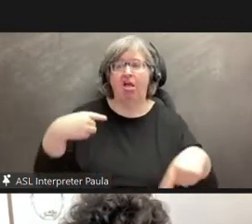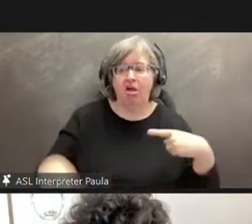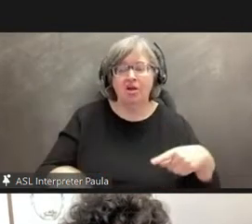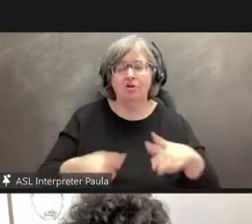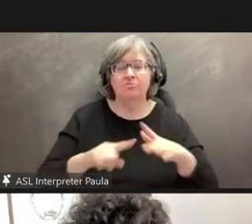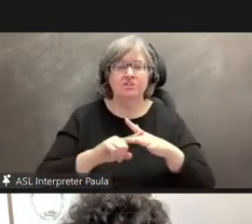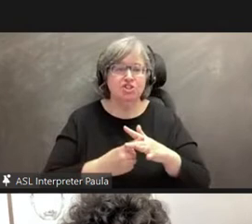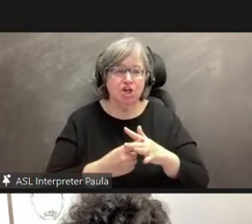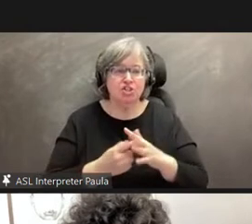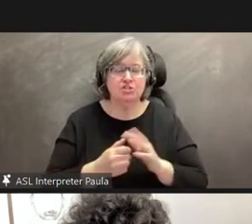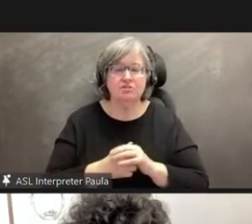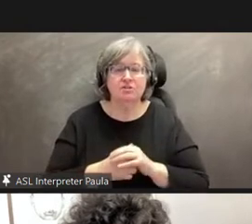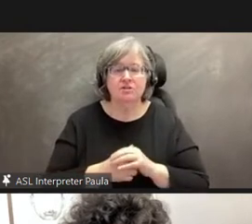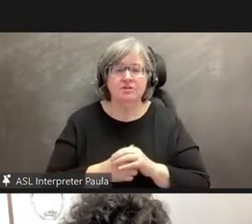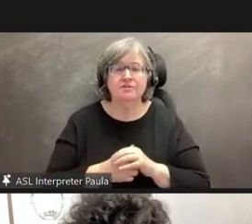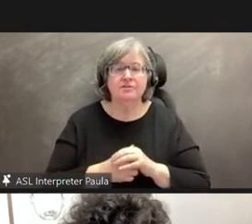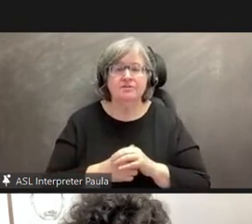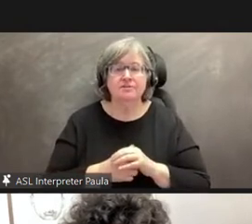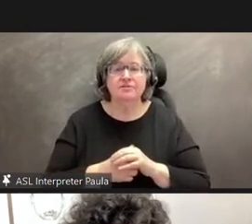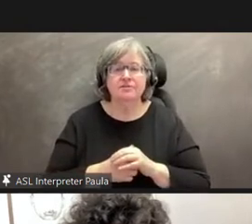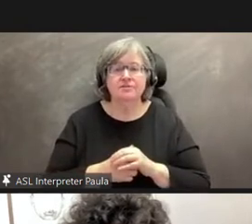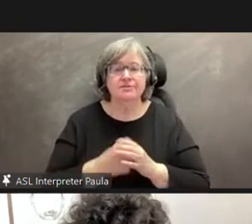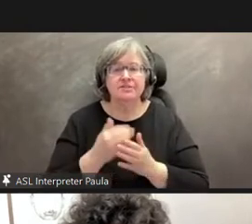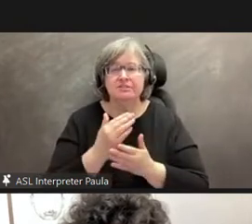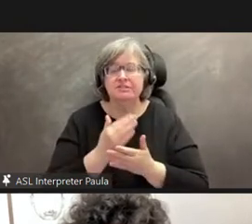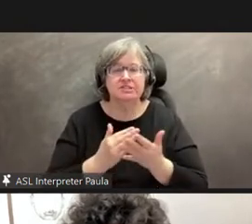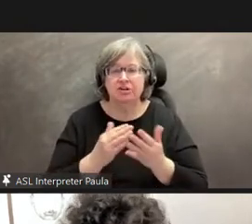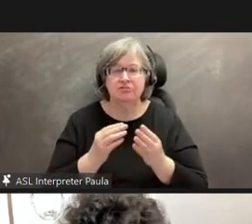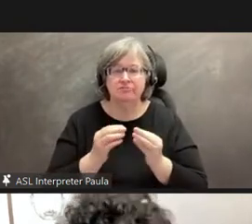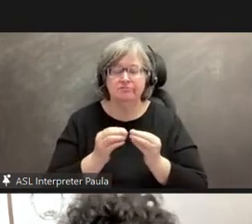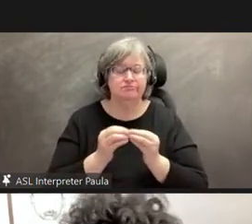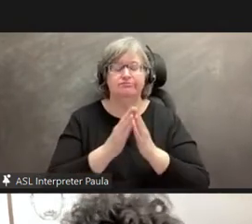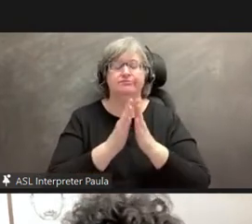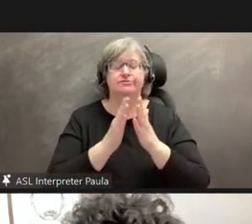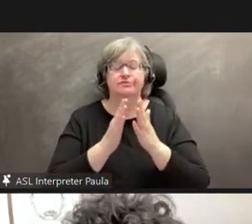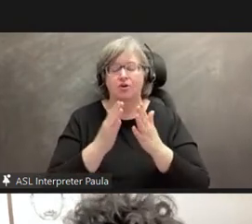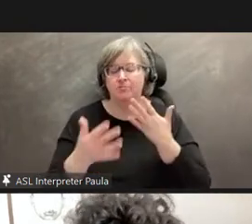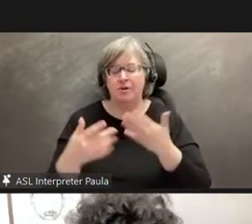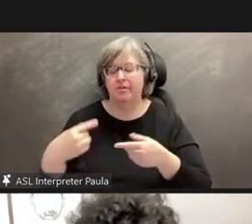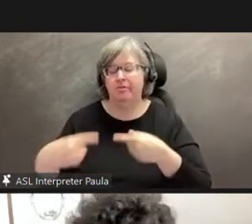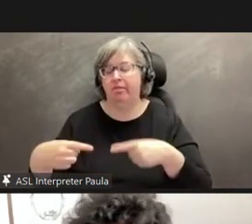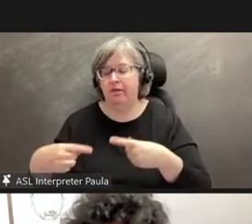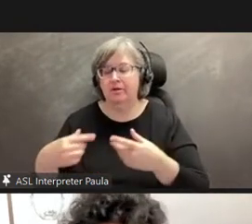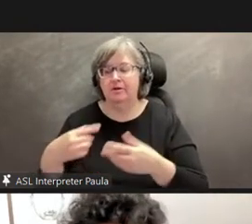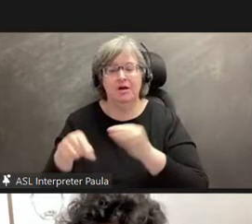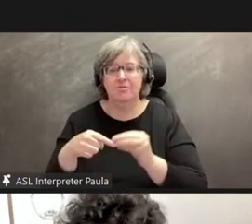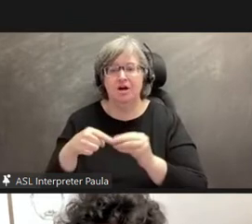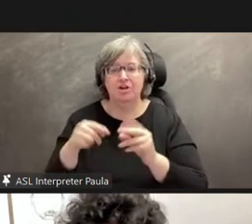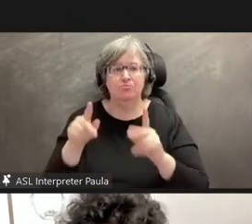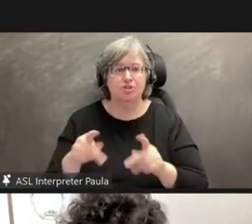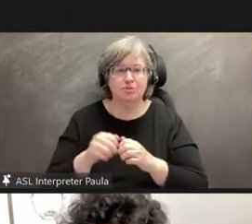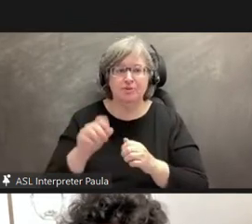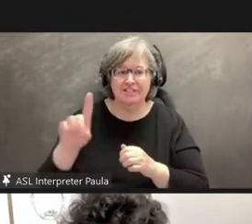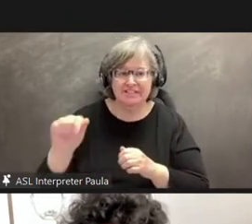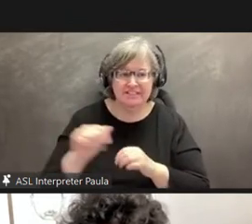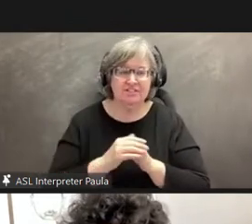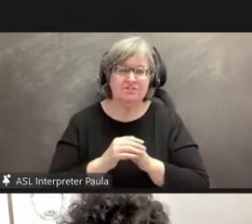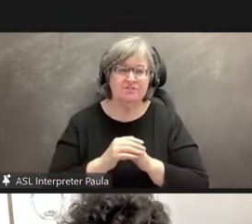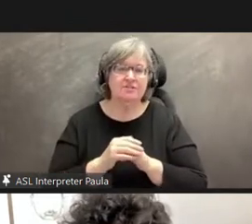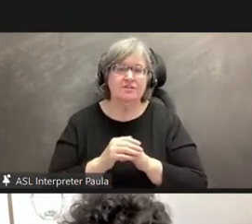or there's some kind of fuss over a person with disabilities or just somebody